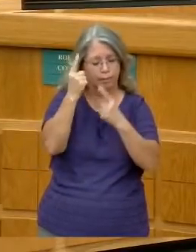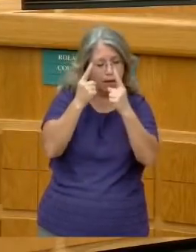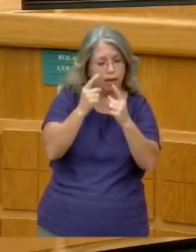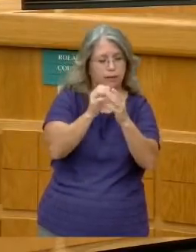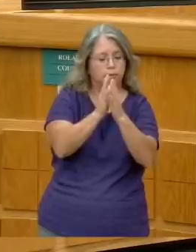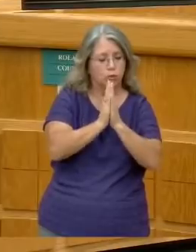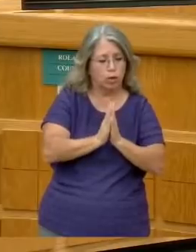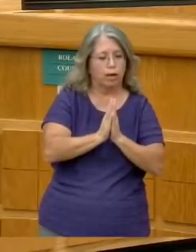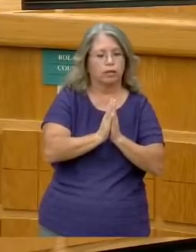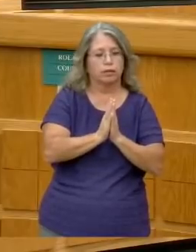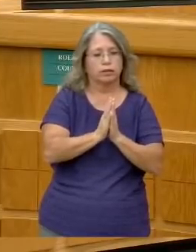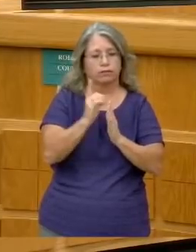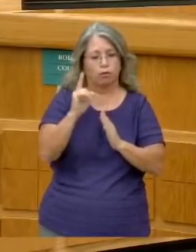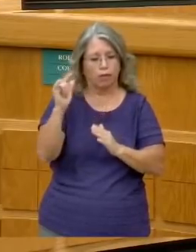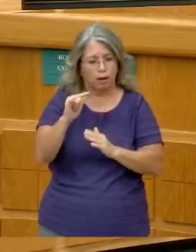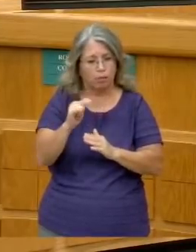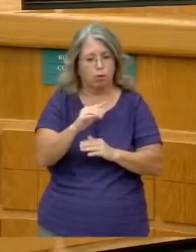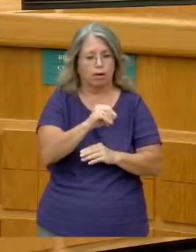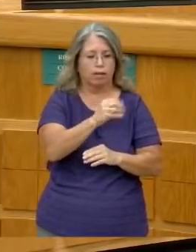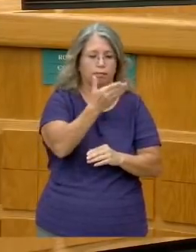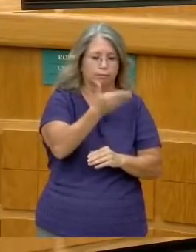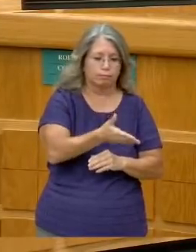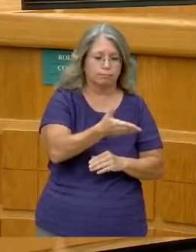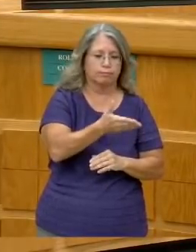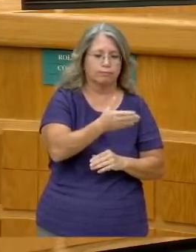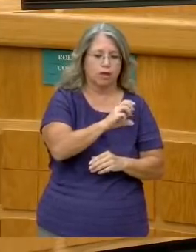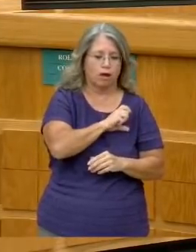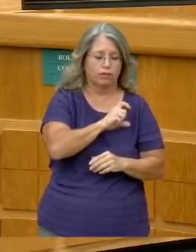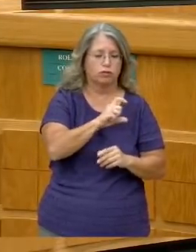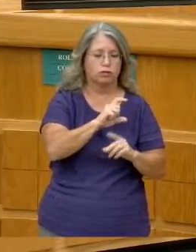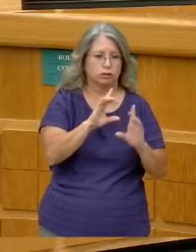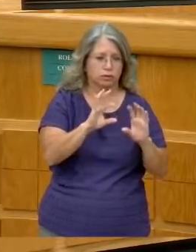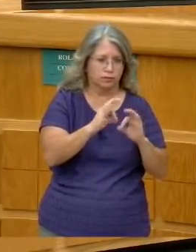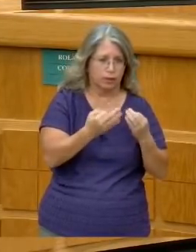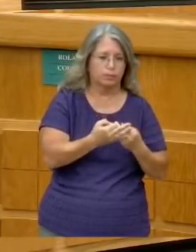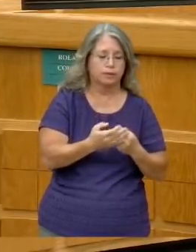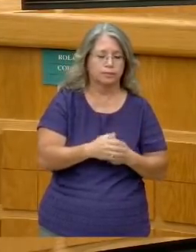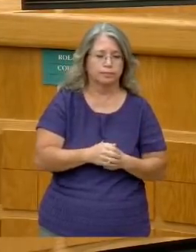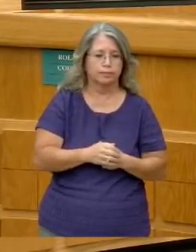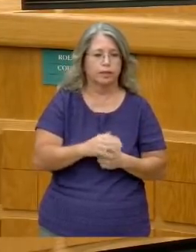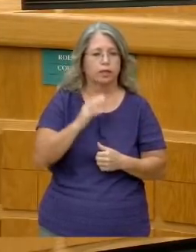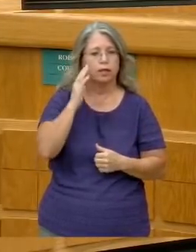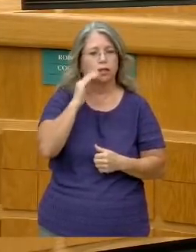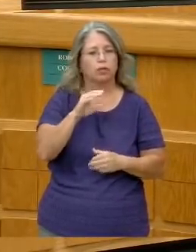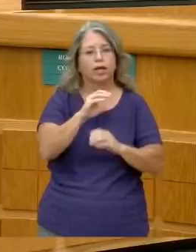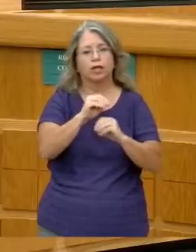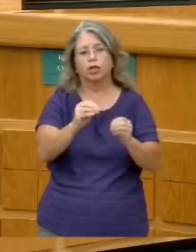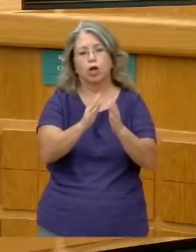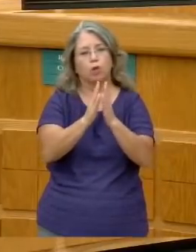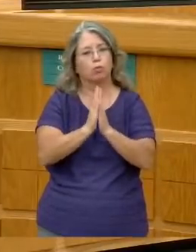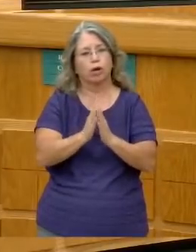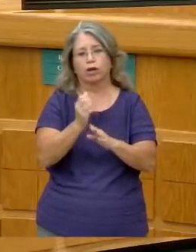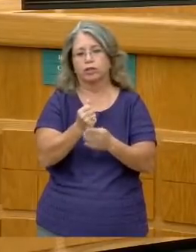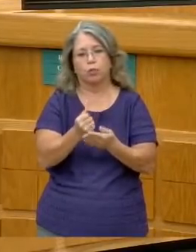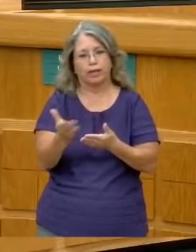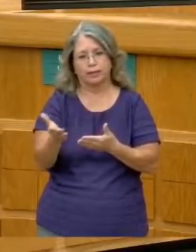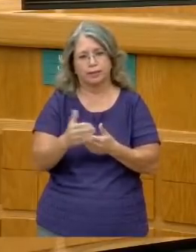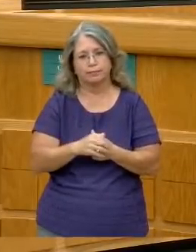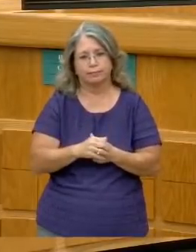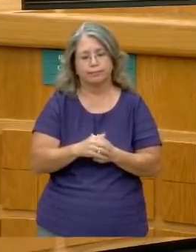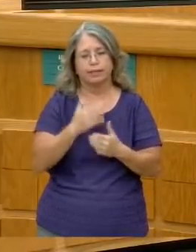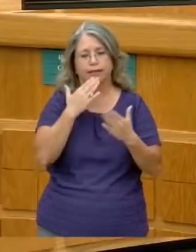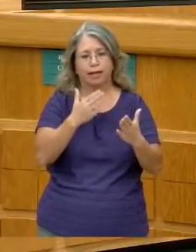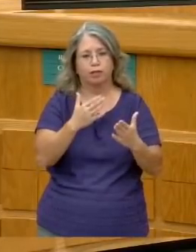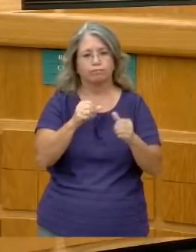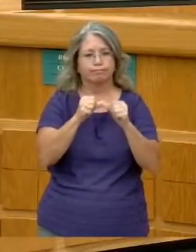Almaguer's family in your forefront, and know that no prayers are ever wasted. Thank you and stay safe.